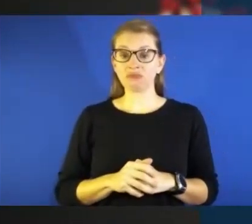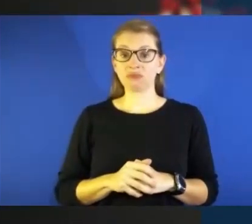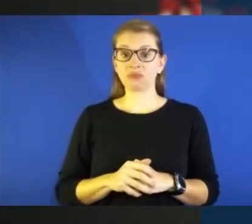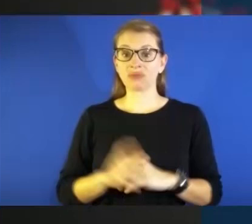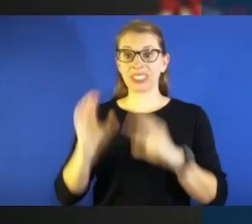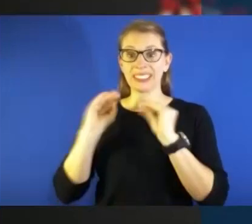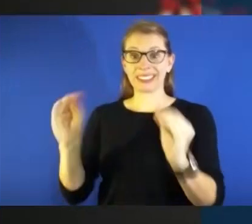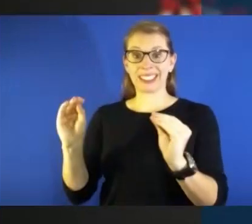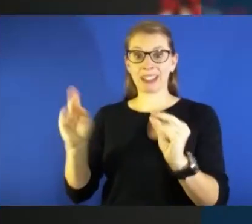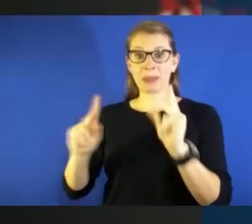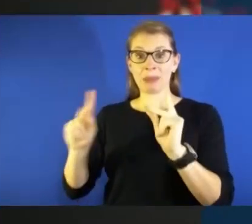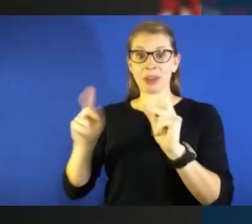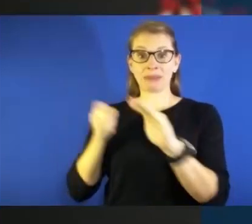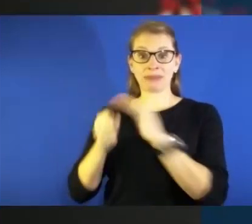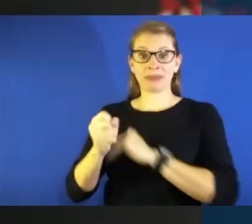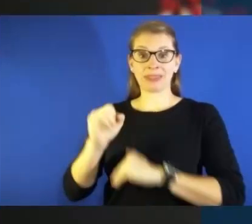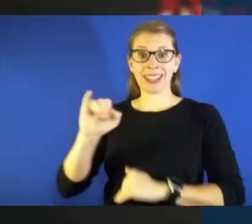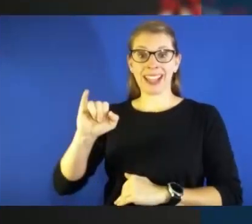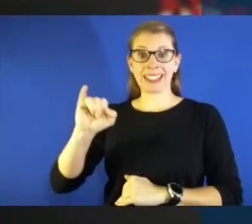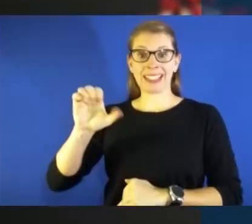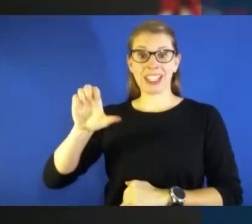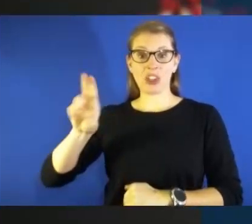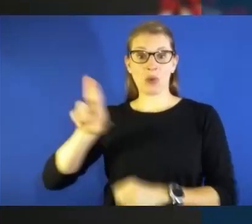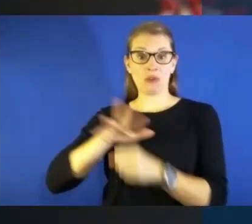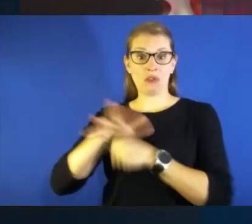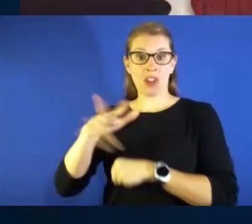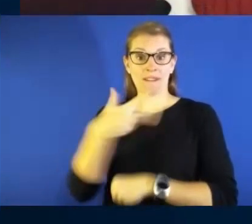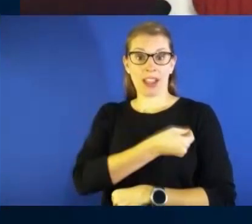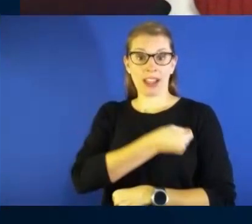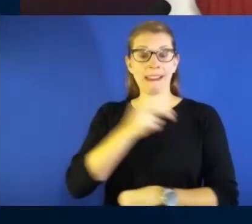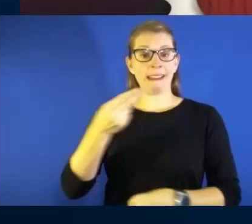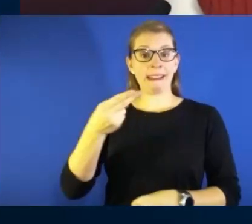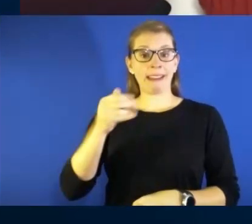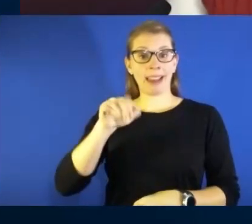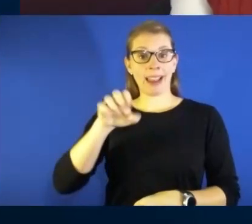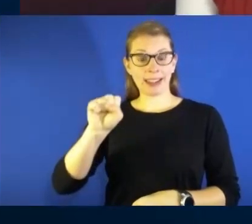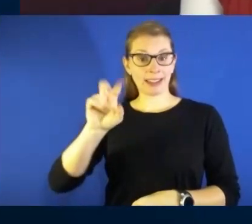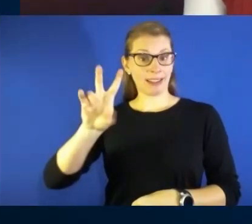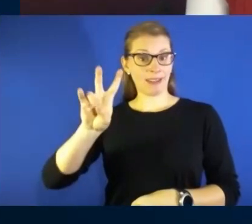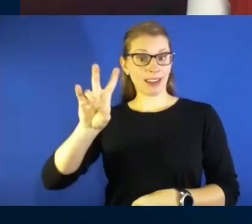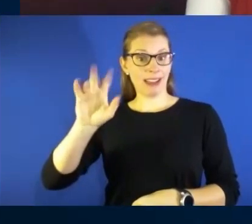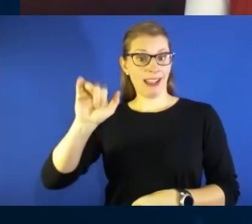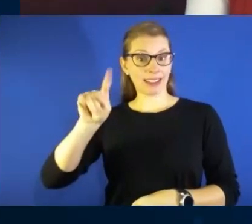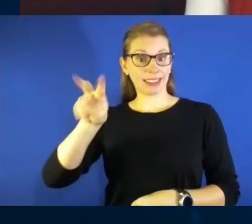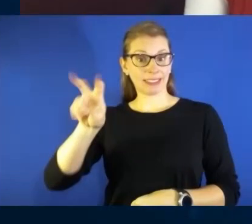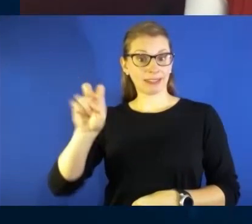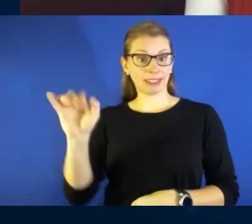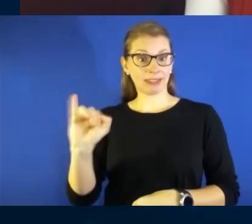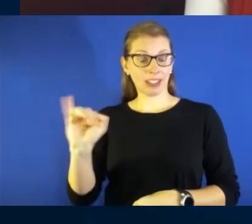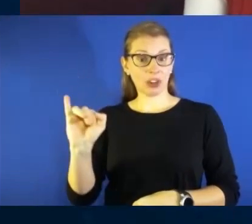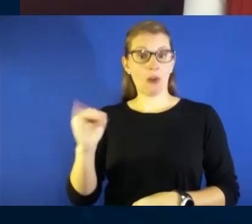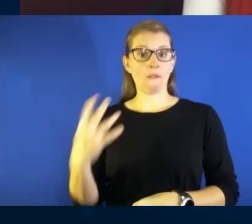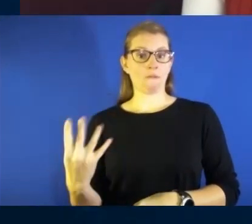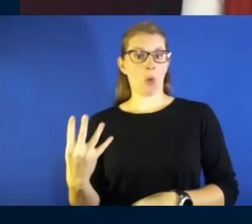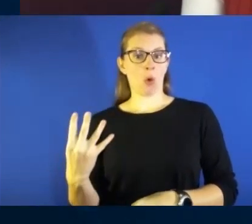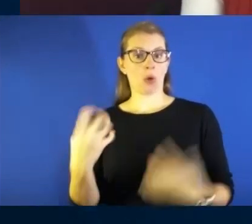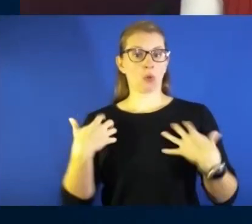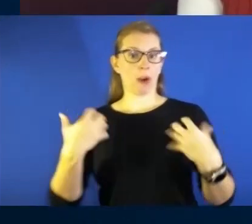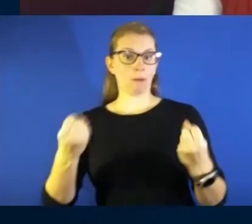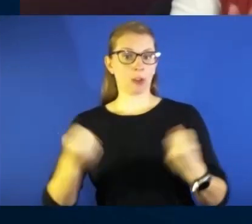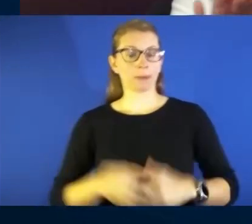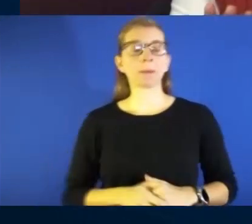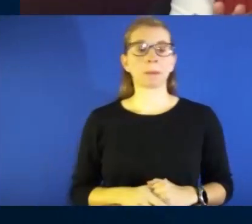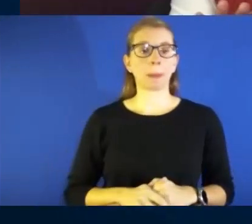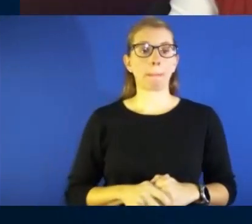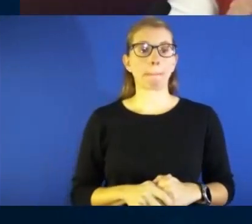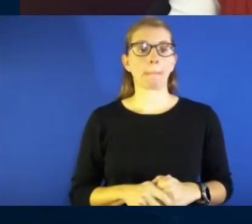in the ICU are fully vaccinated. Hays also has 7 active infections and 4 in that recovery period Question, as well. because we get this